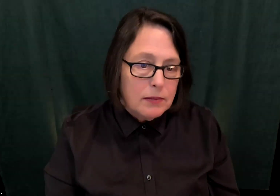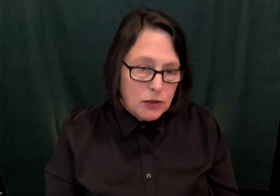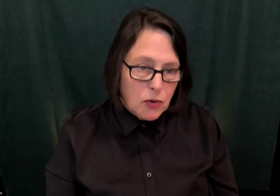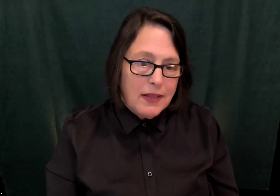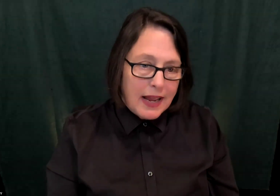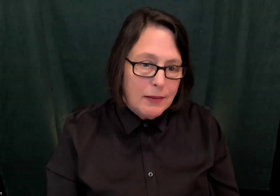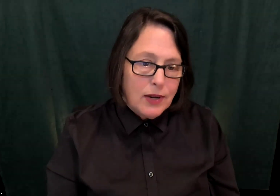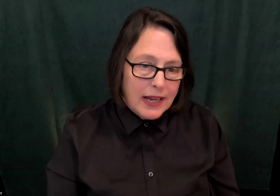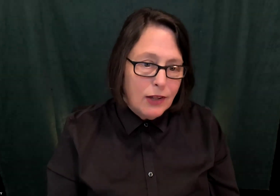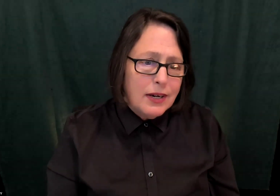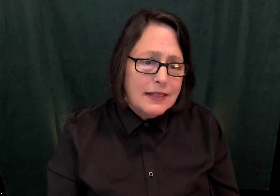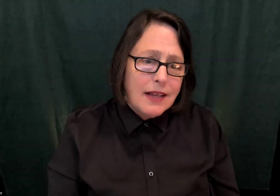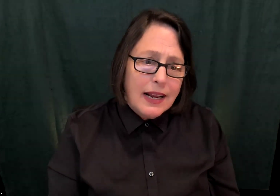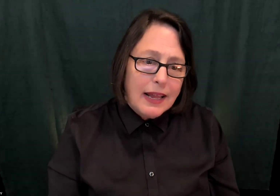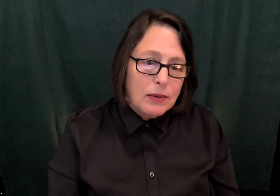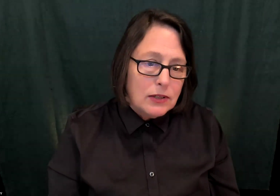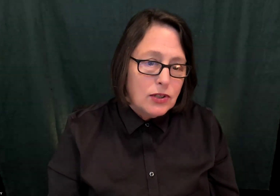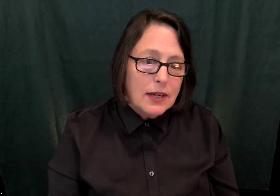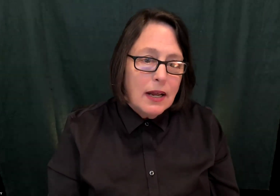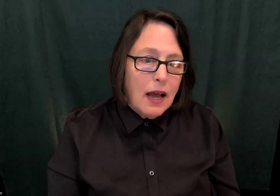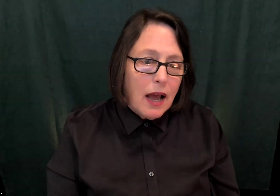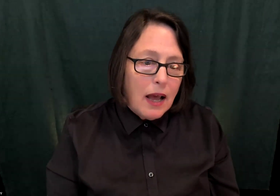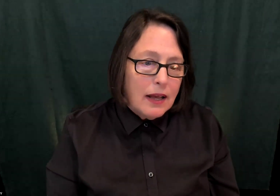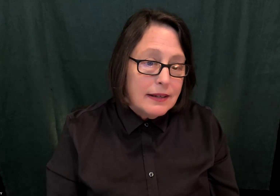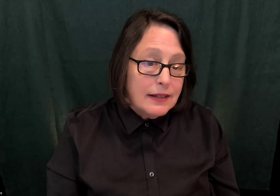are welcome to join that community. And learning sign language,